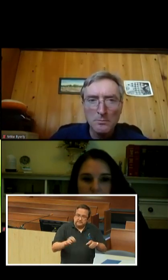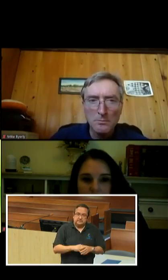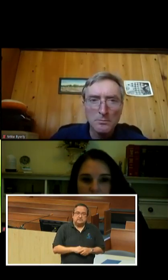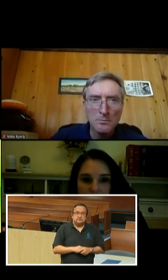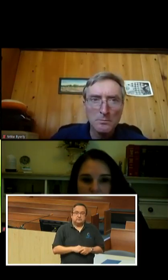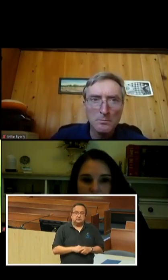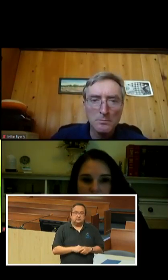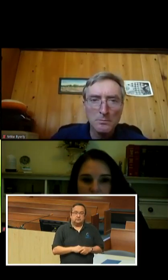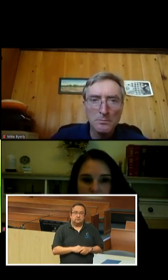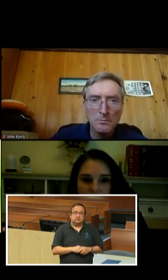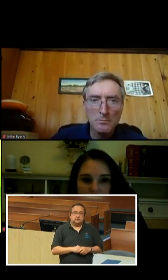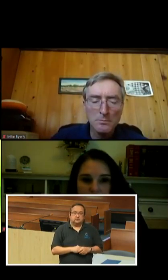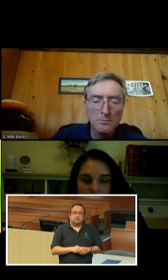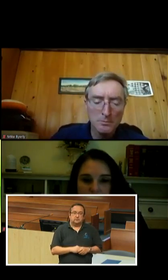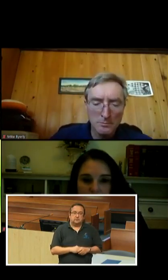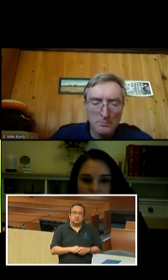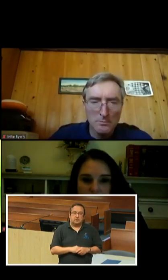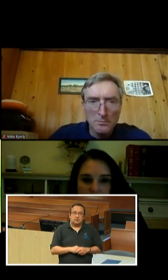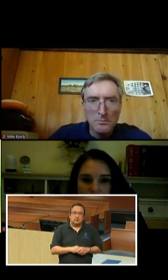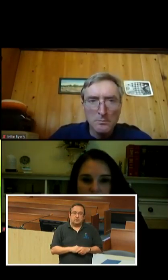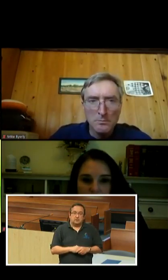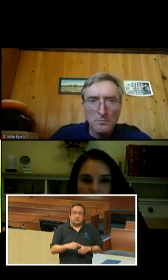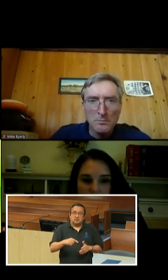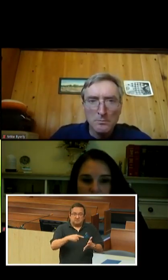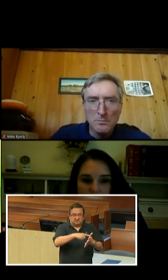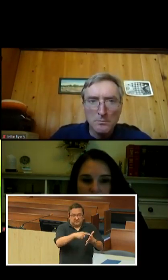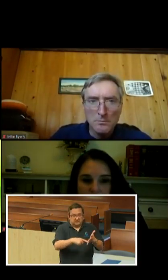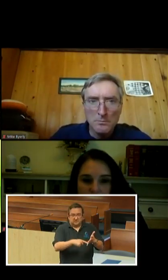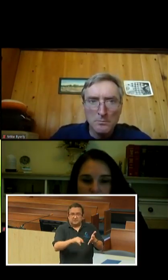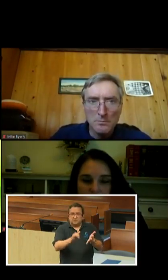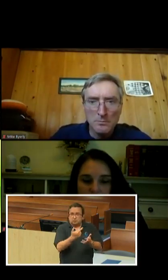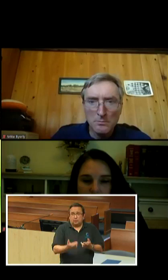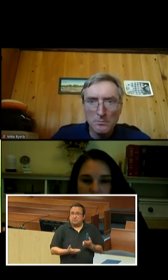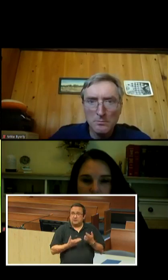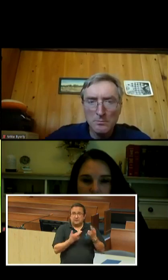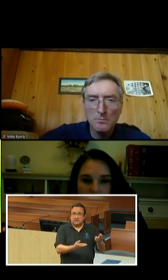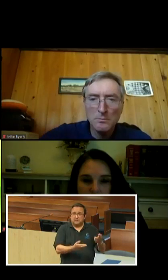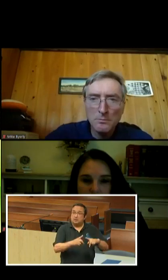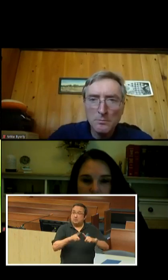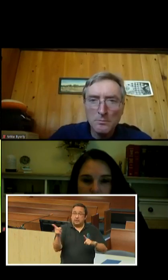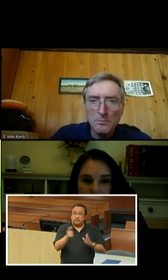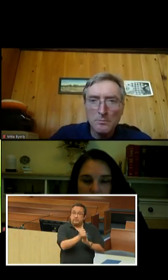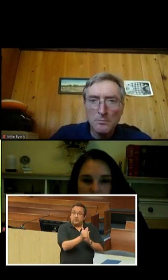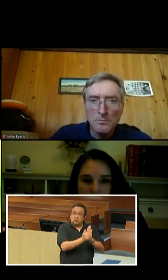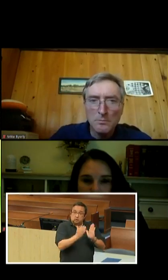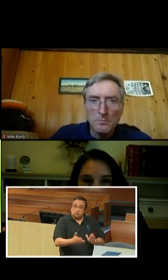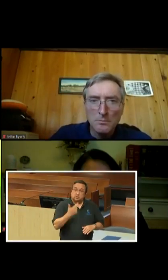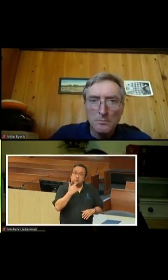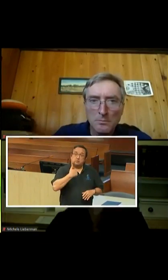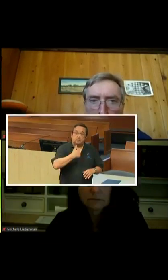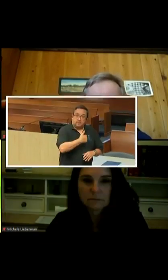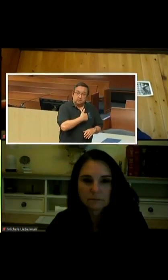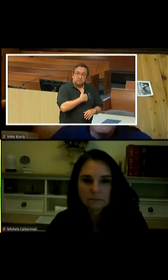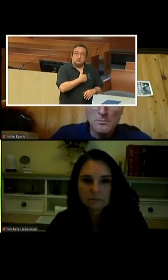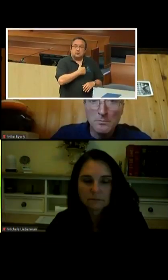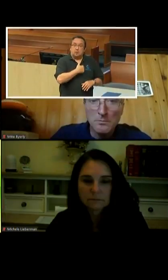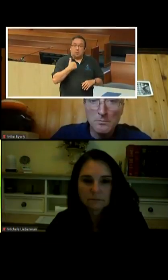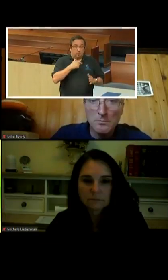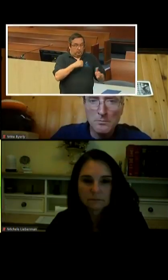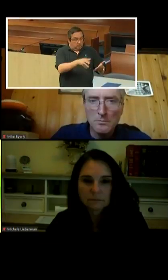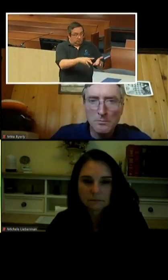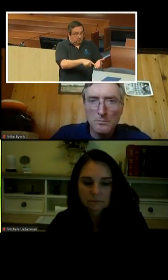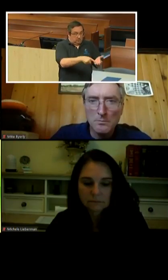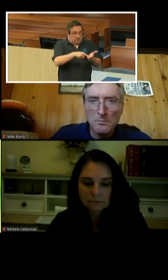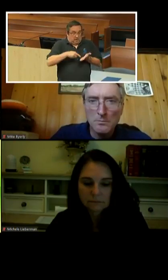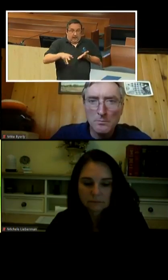And these are just recommendations, but what the attorney has told me that we could actually adopt these